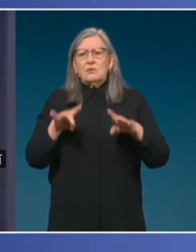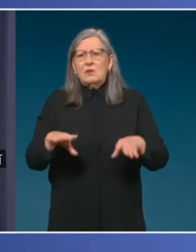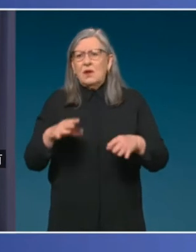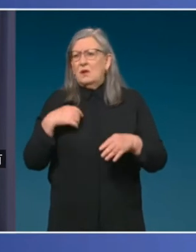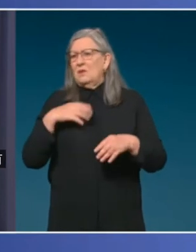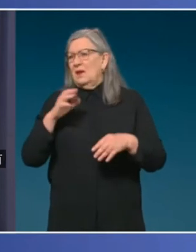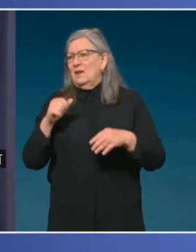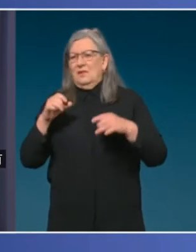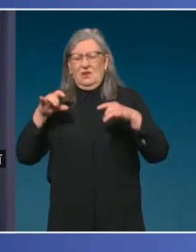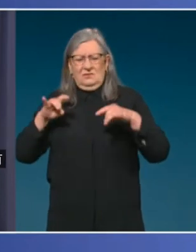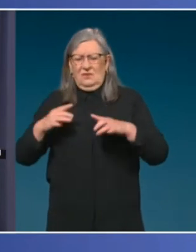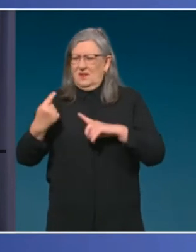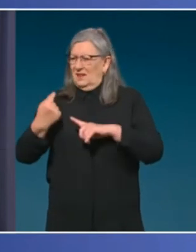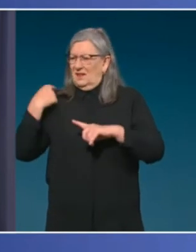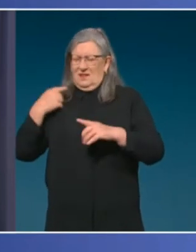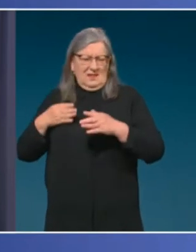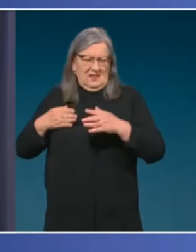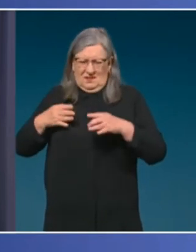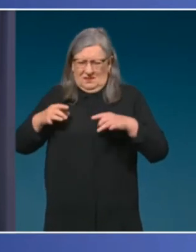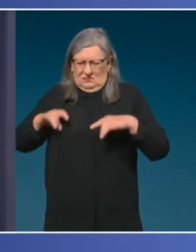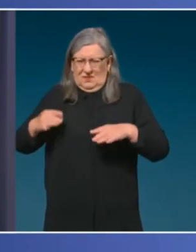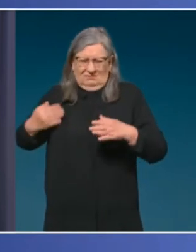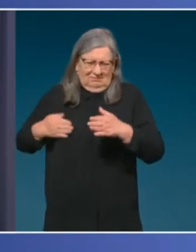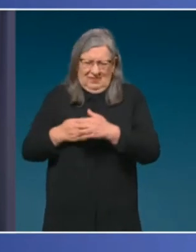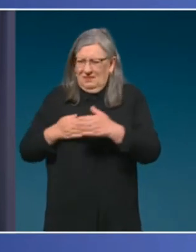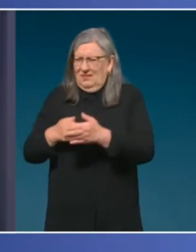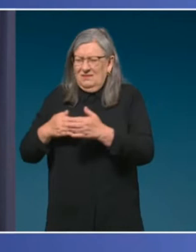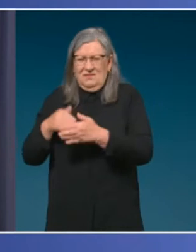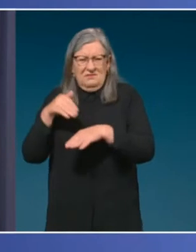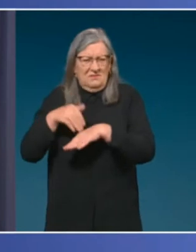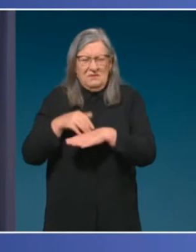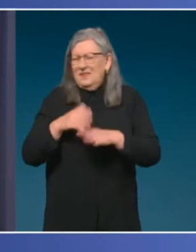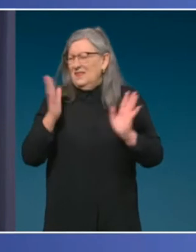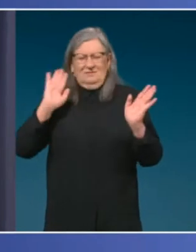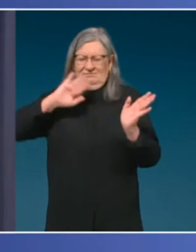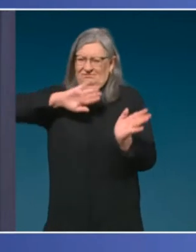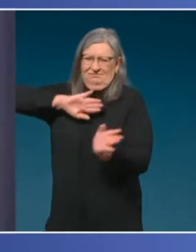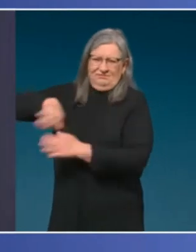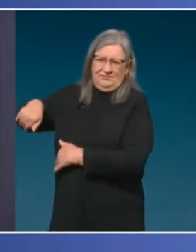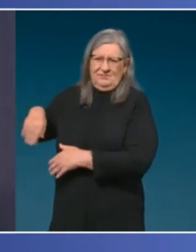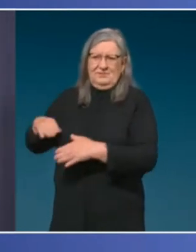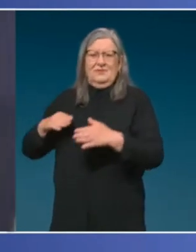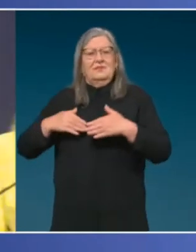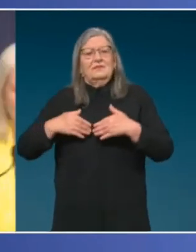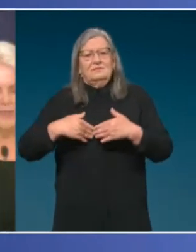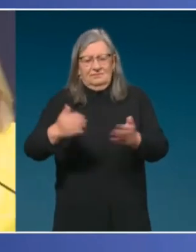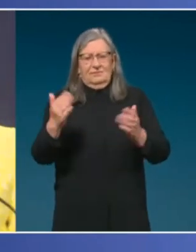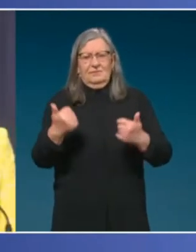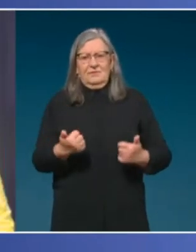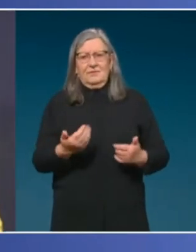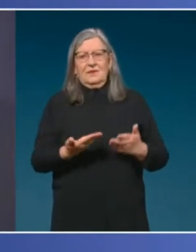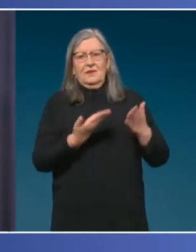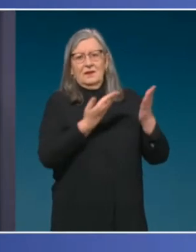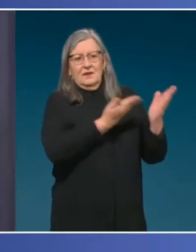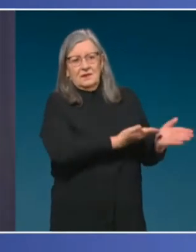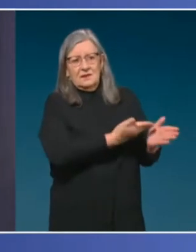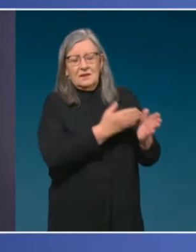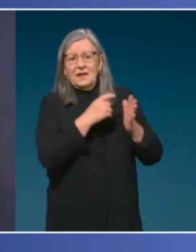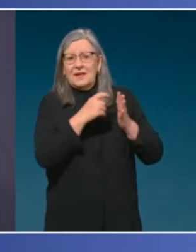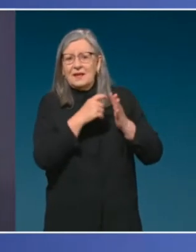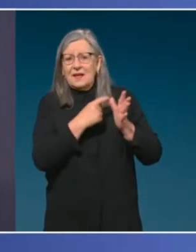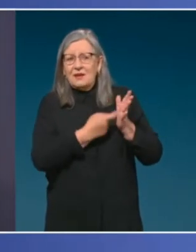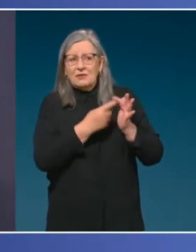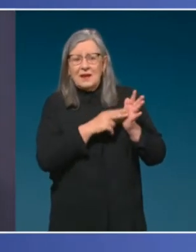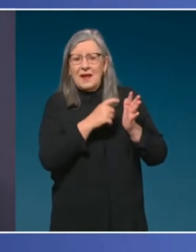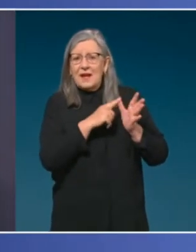to deal with this, and we want to give Australians that confidence. Minister Andrews. Thank you very much, Greg. So